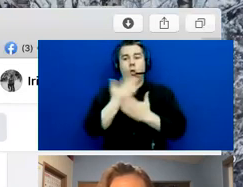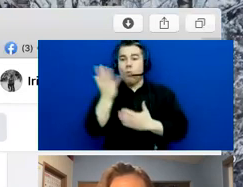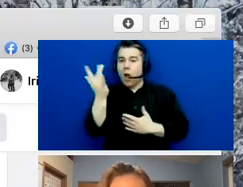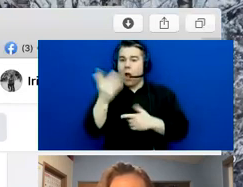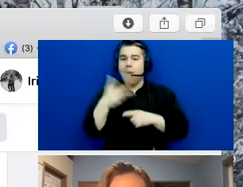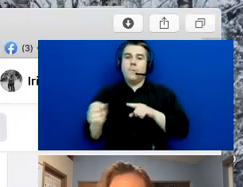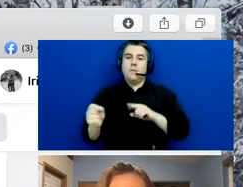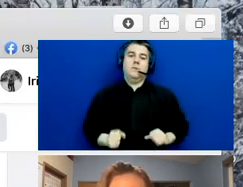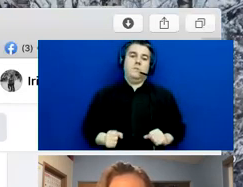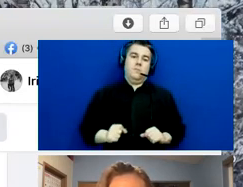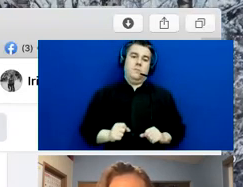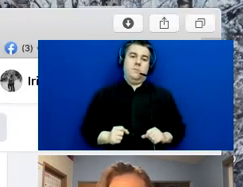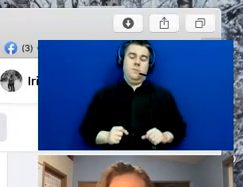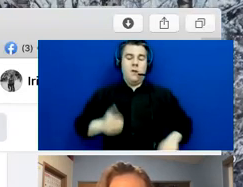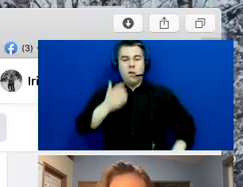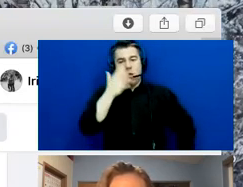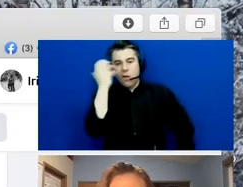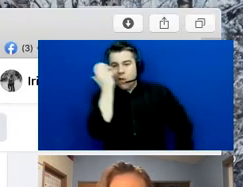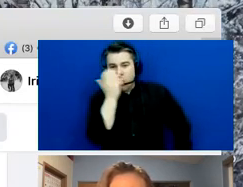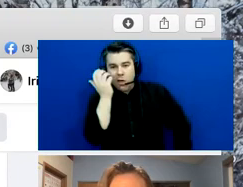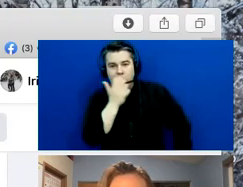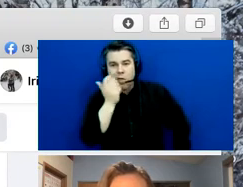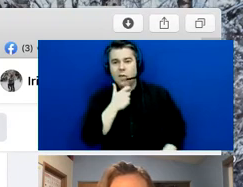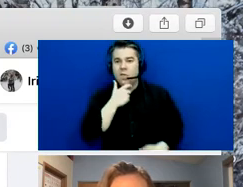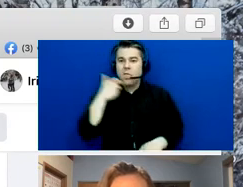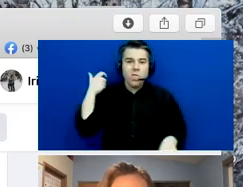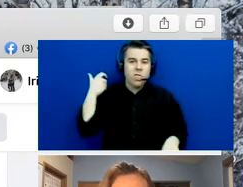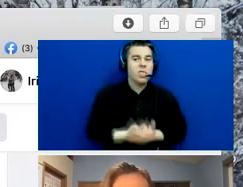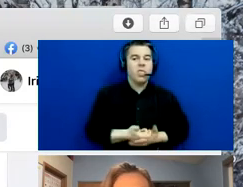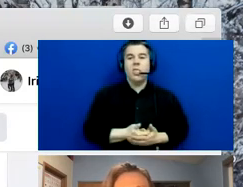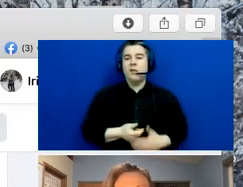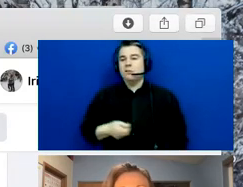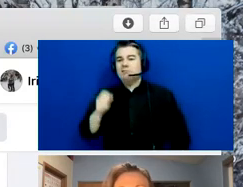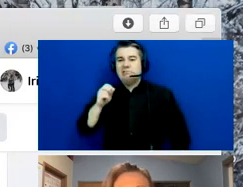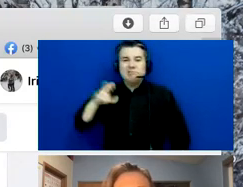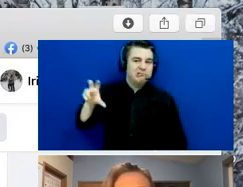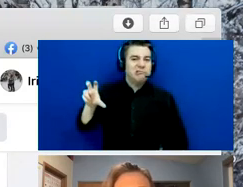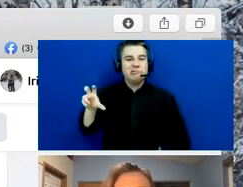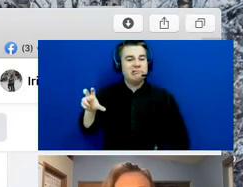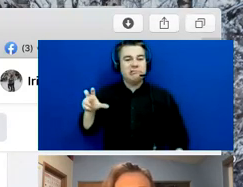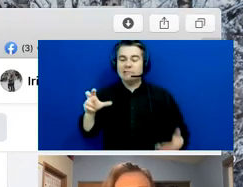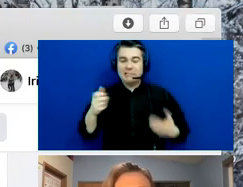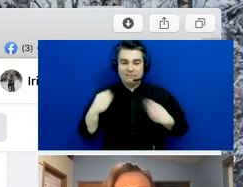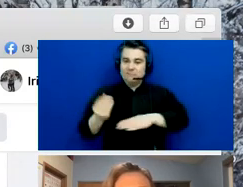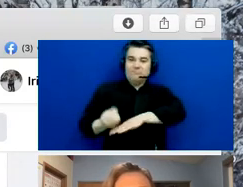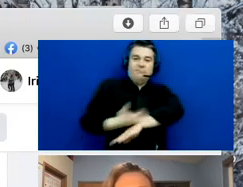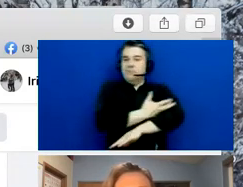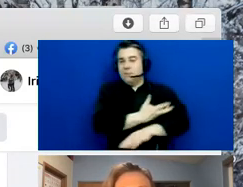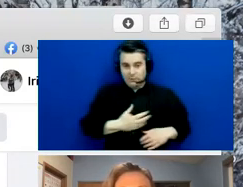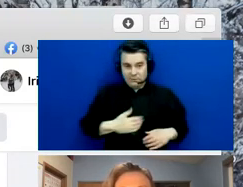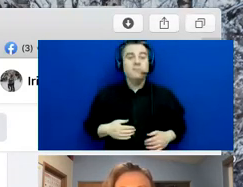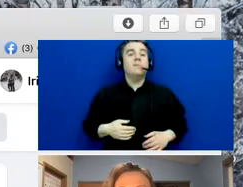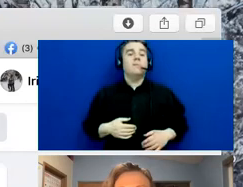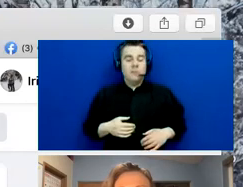Plexus. Isn't that phenomenal? Like, doesn't that just give you goosebumps? So really super exciting information here.